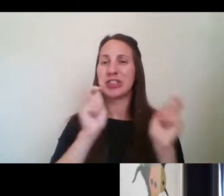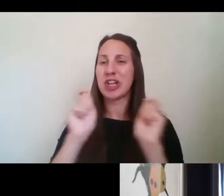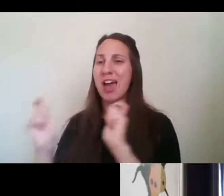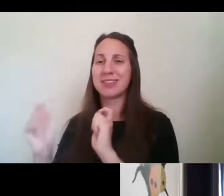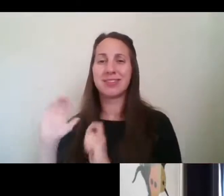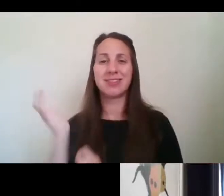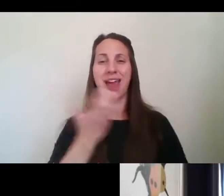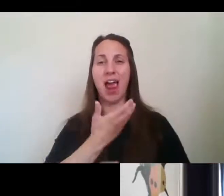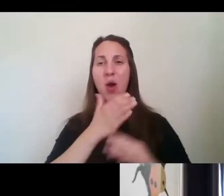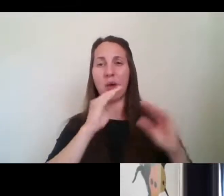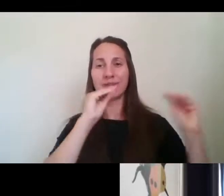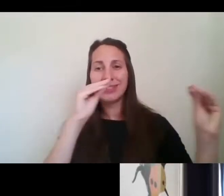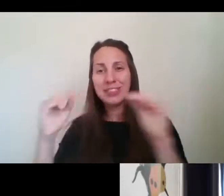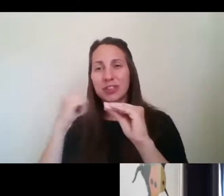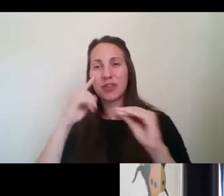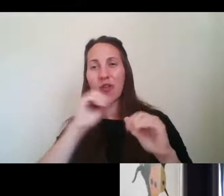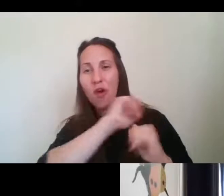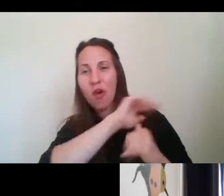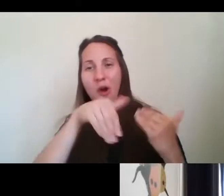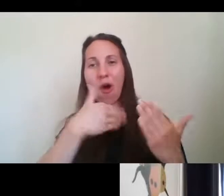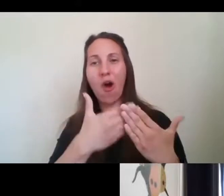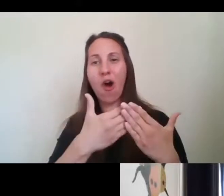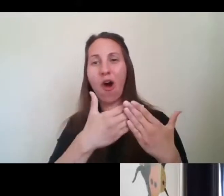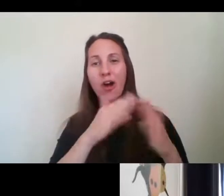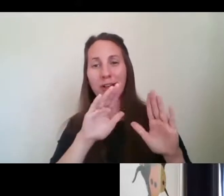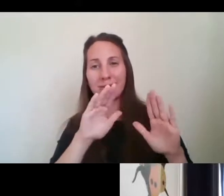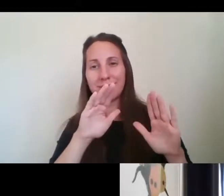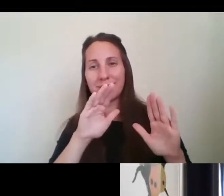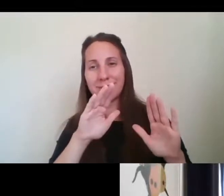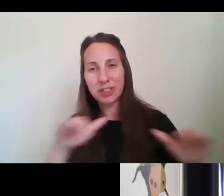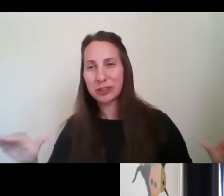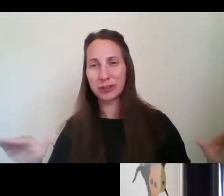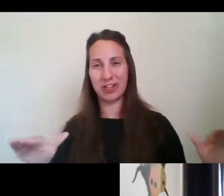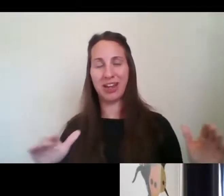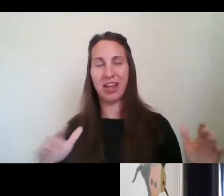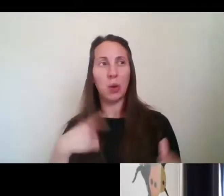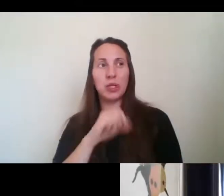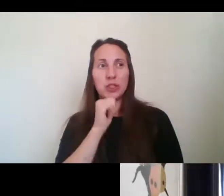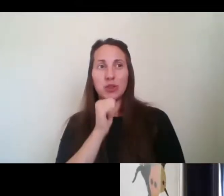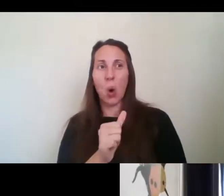about it as special until we're talking about a child with a disability.